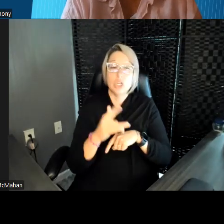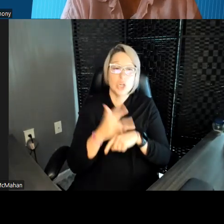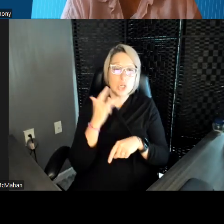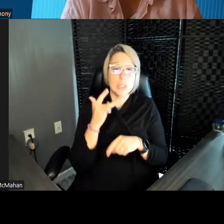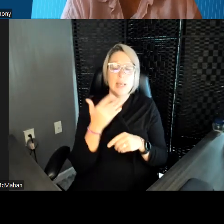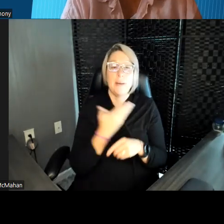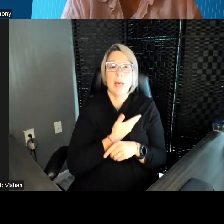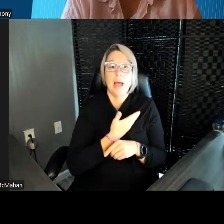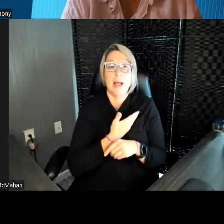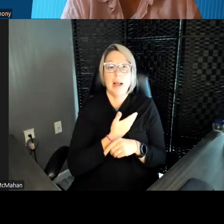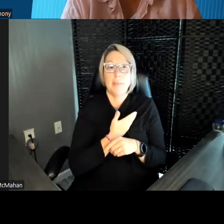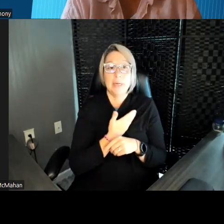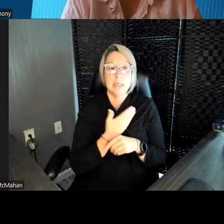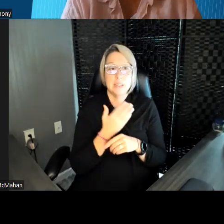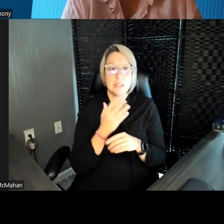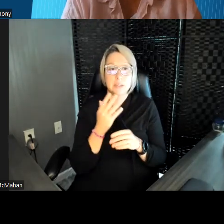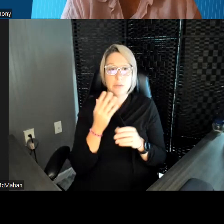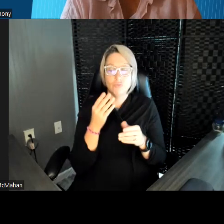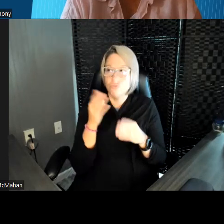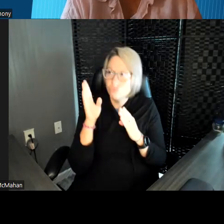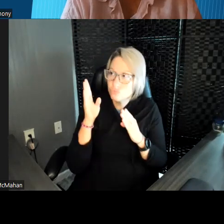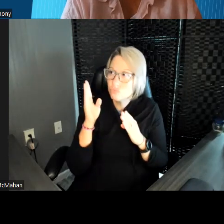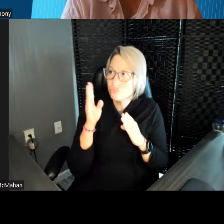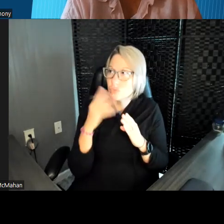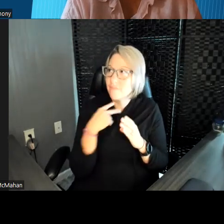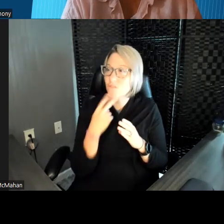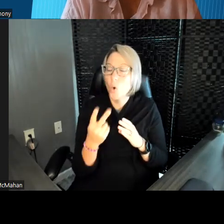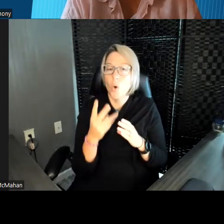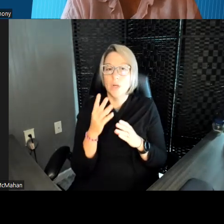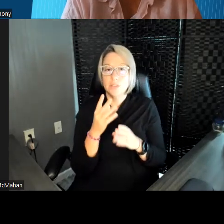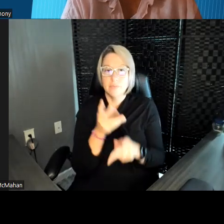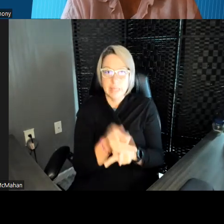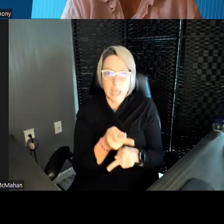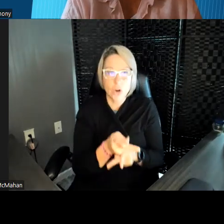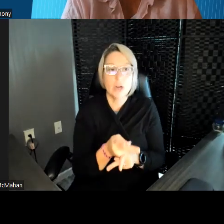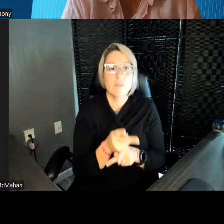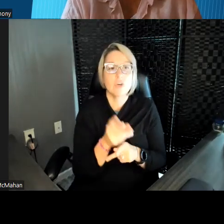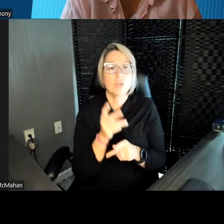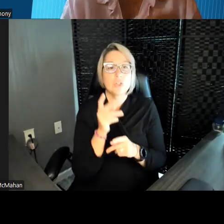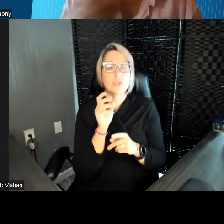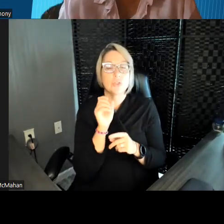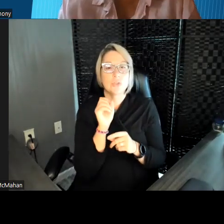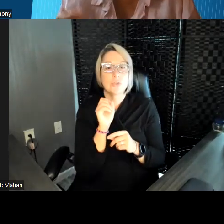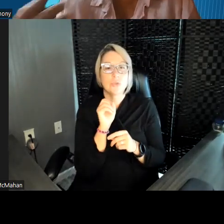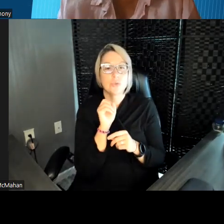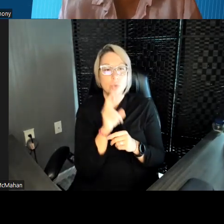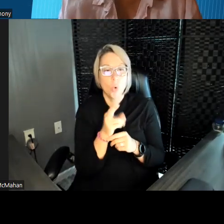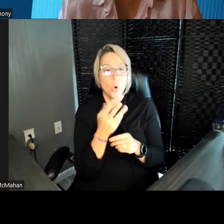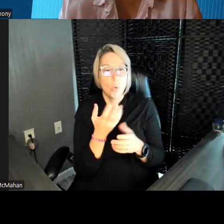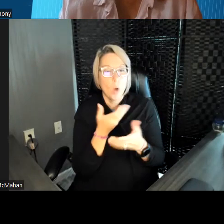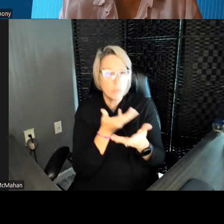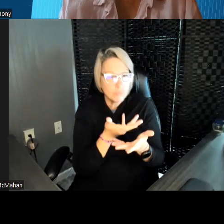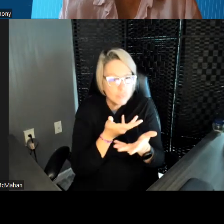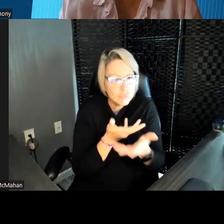babies are in tune to the voices of their caregivers for soothing, for engagement, etc. And this starts